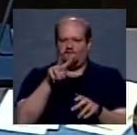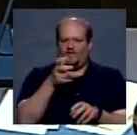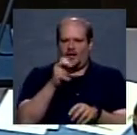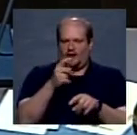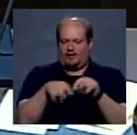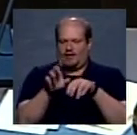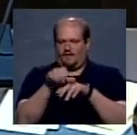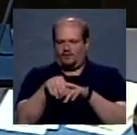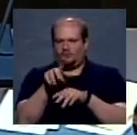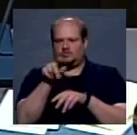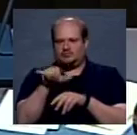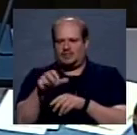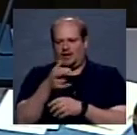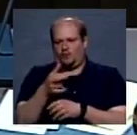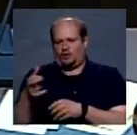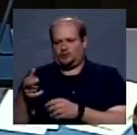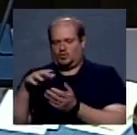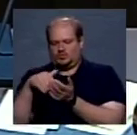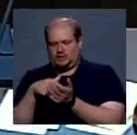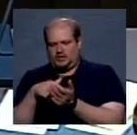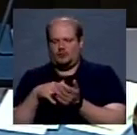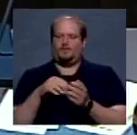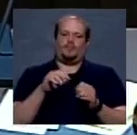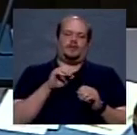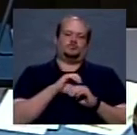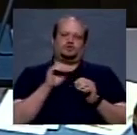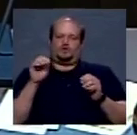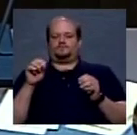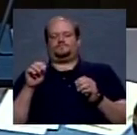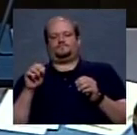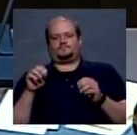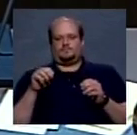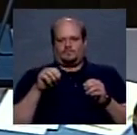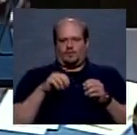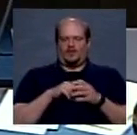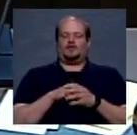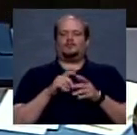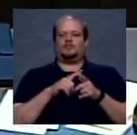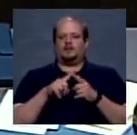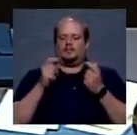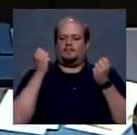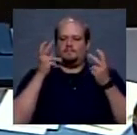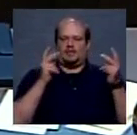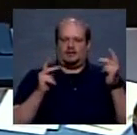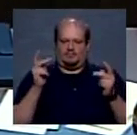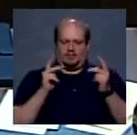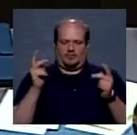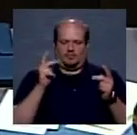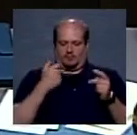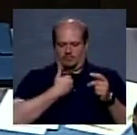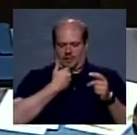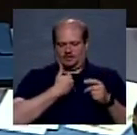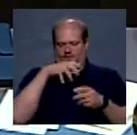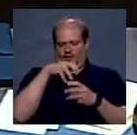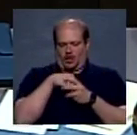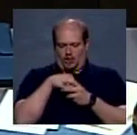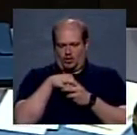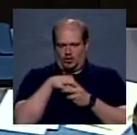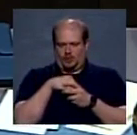them to go to the Day Resource Center. There's not, you know, a lot of people, and myself included, don't